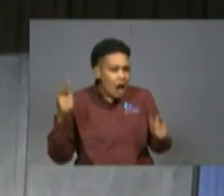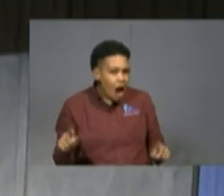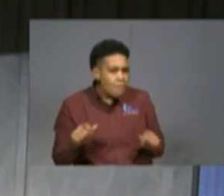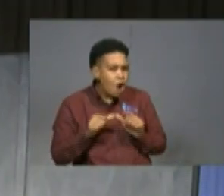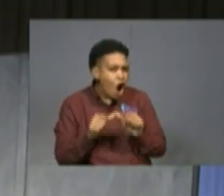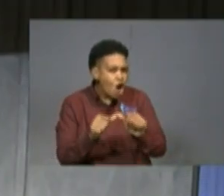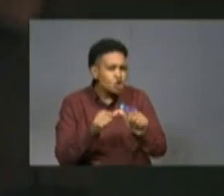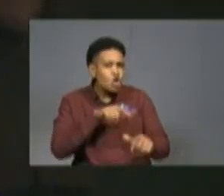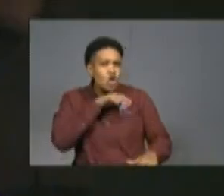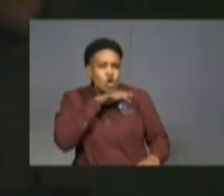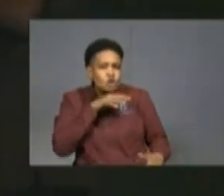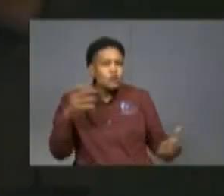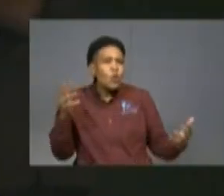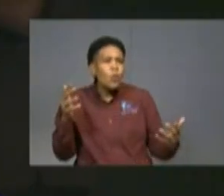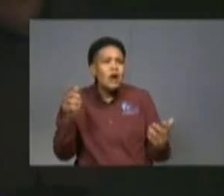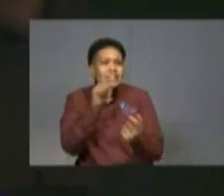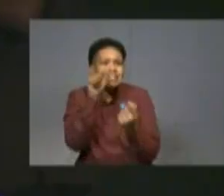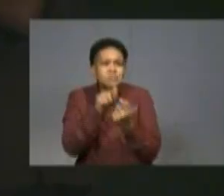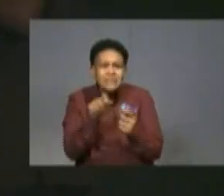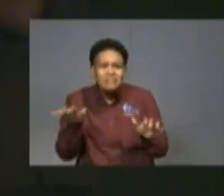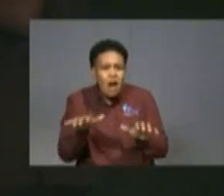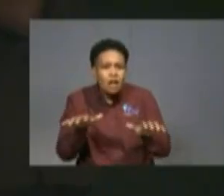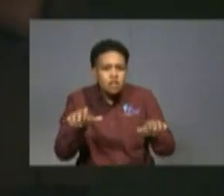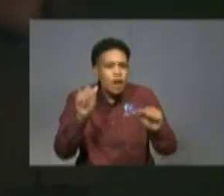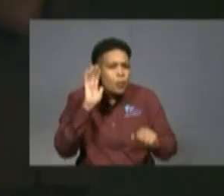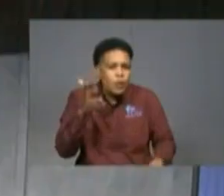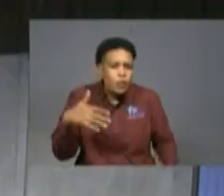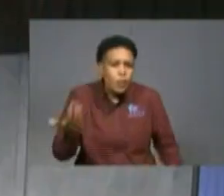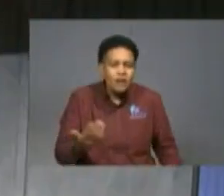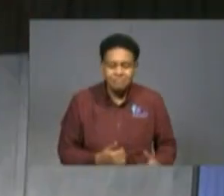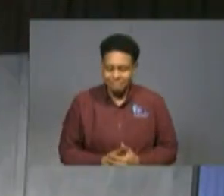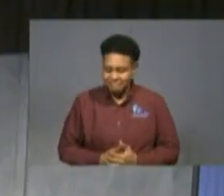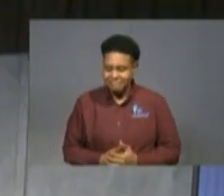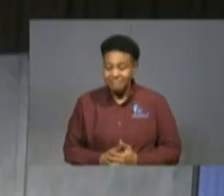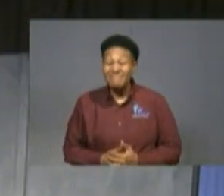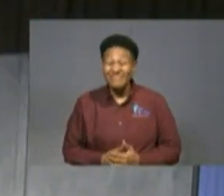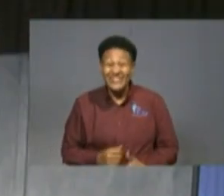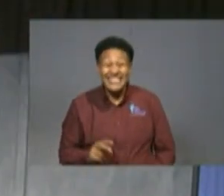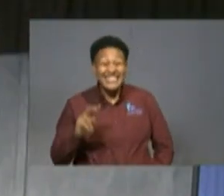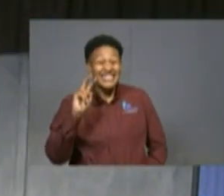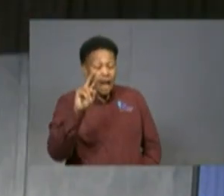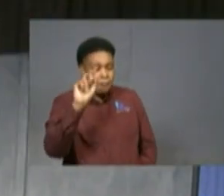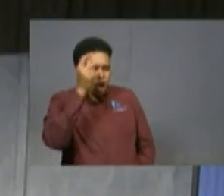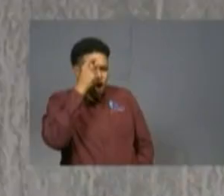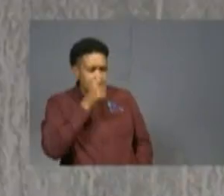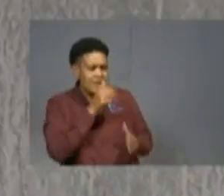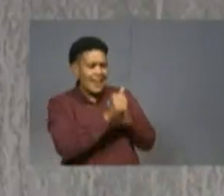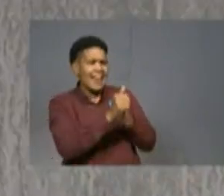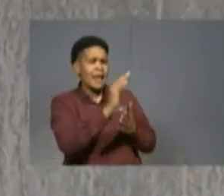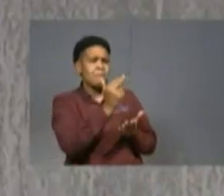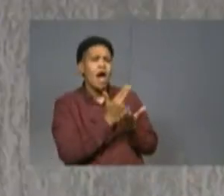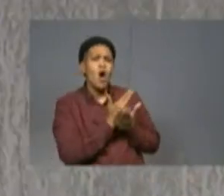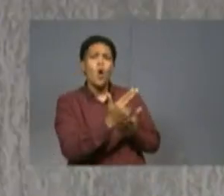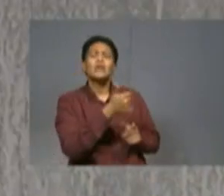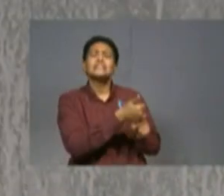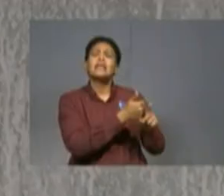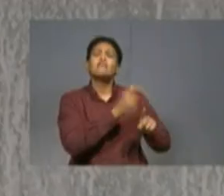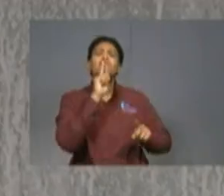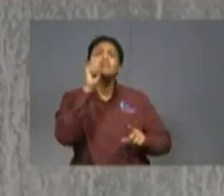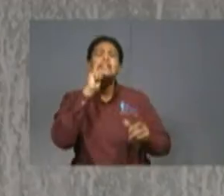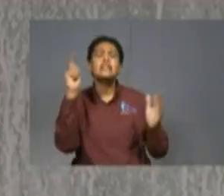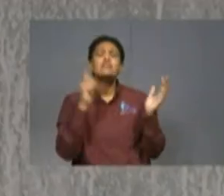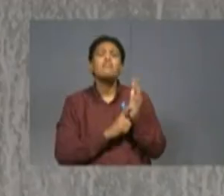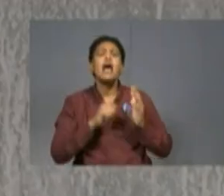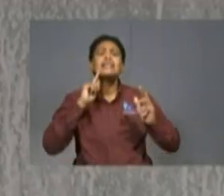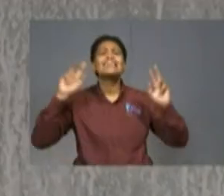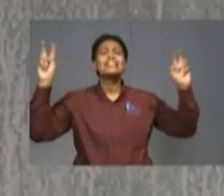So what specifically, any specific action? The Jamaica Labour Party government, led by Andrew Holness, recognizes that the